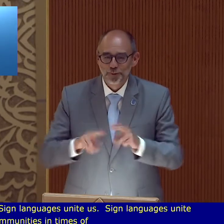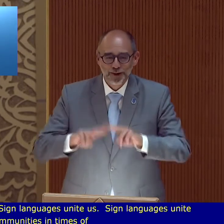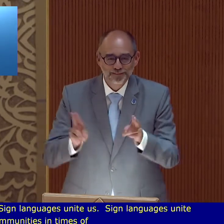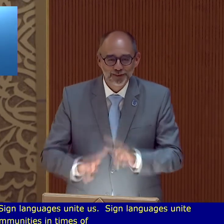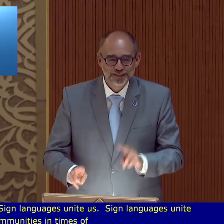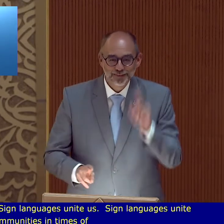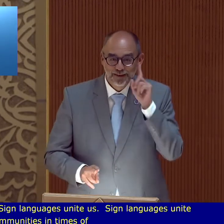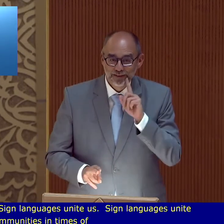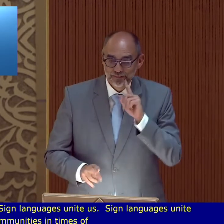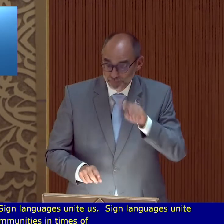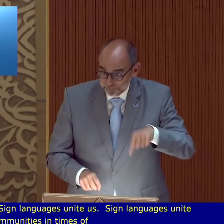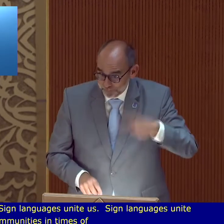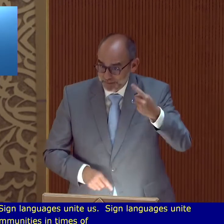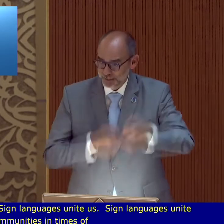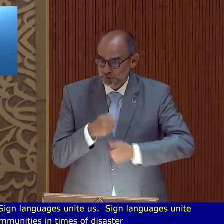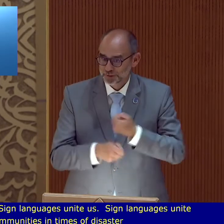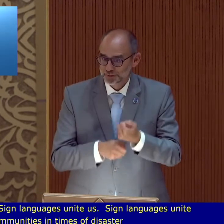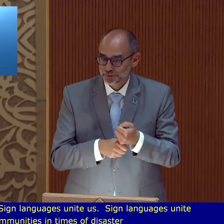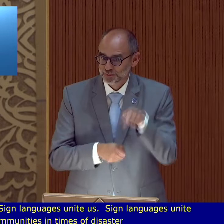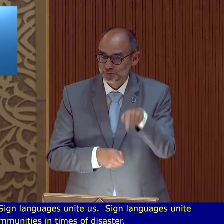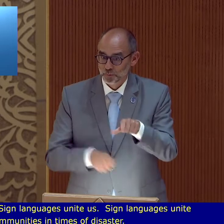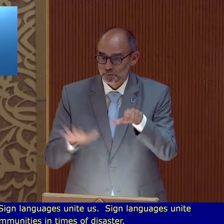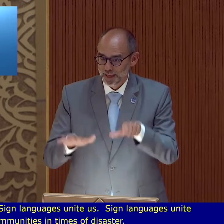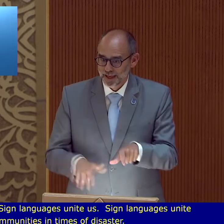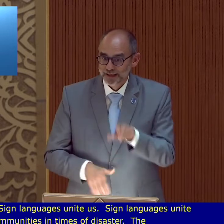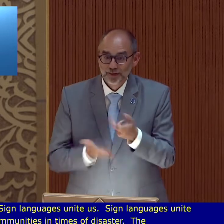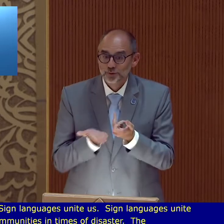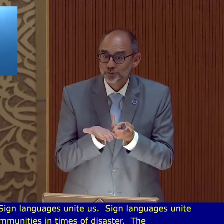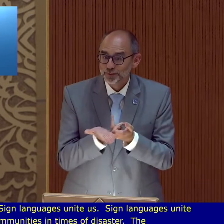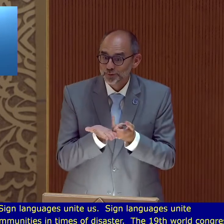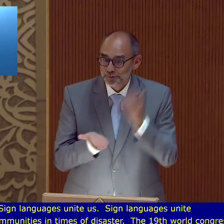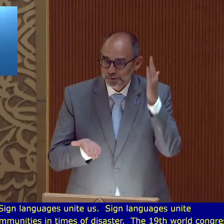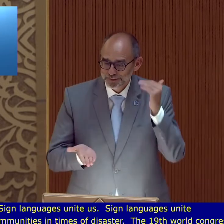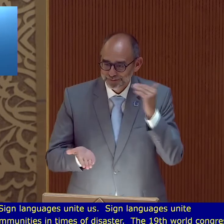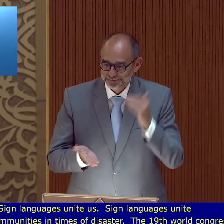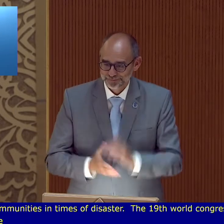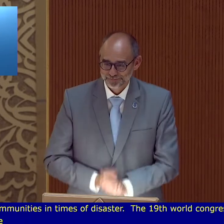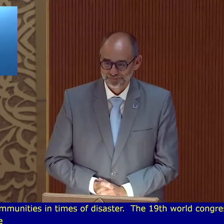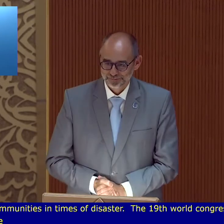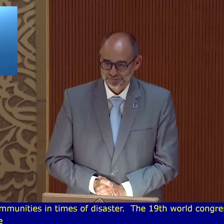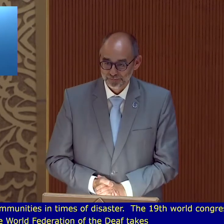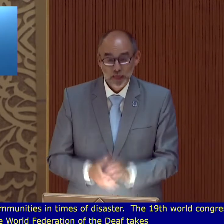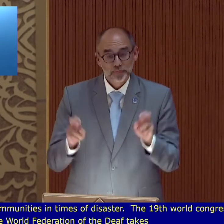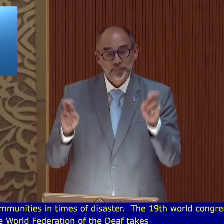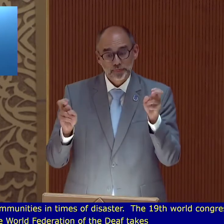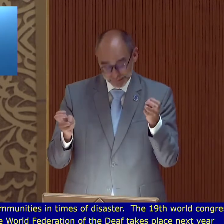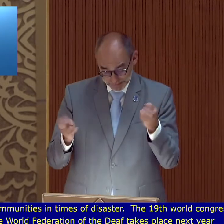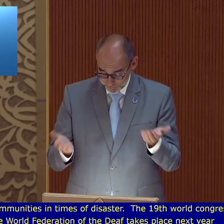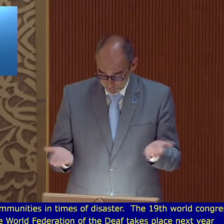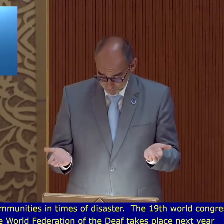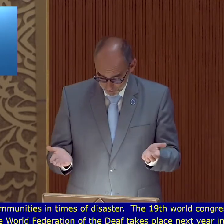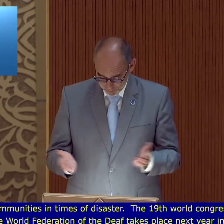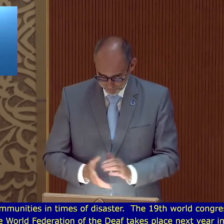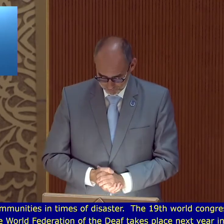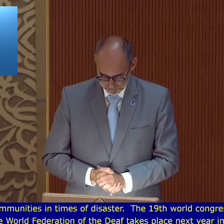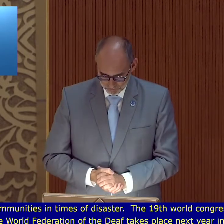The 19th World Congress of the World Federation of the Deaf takes place next year in July in Jeju in Korea.